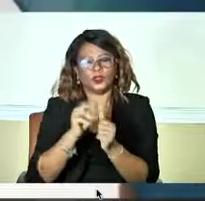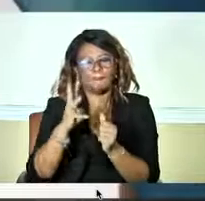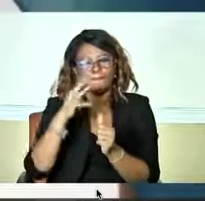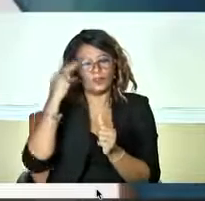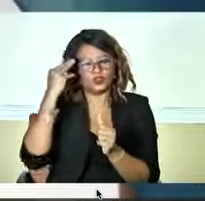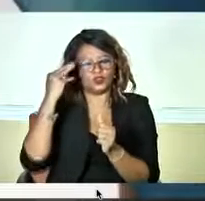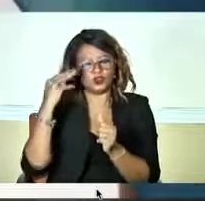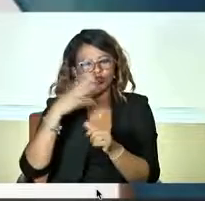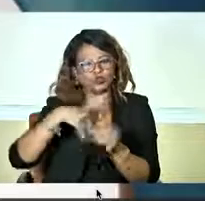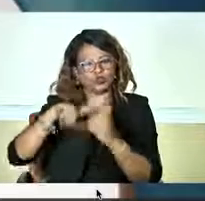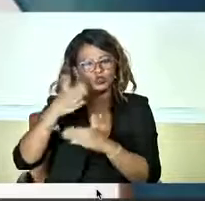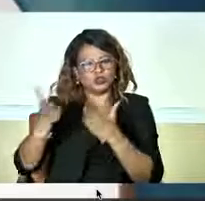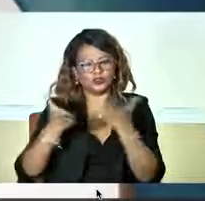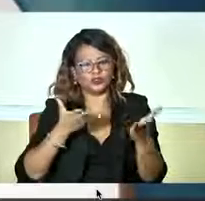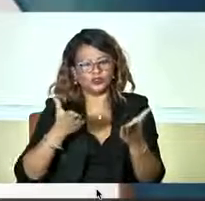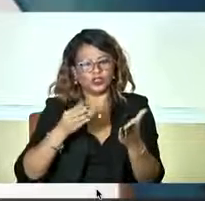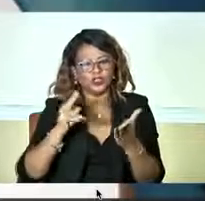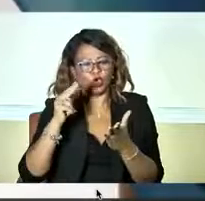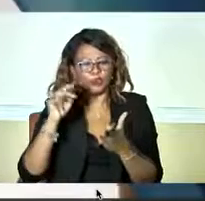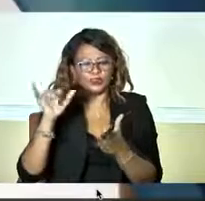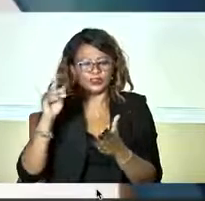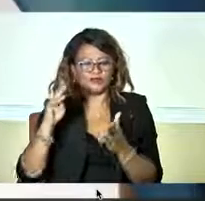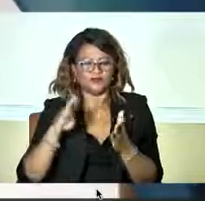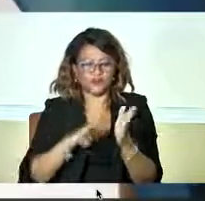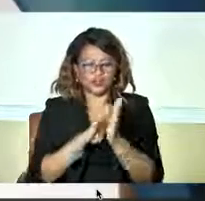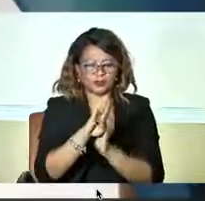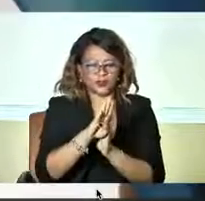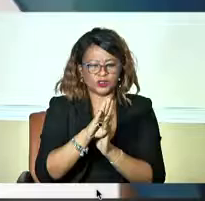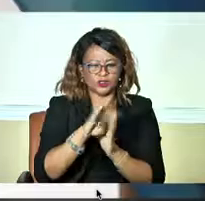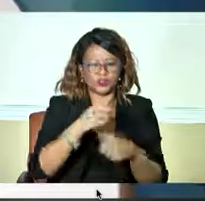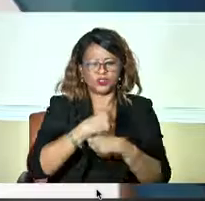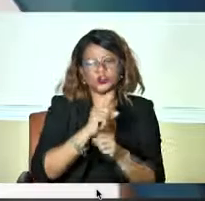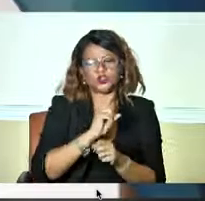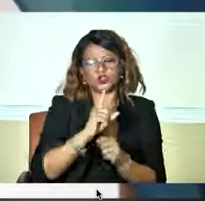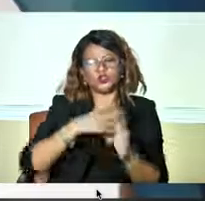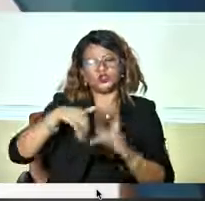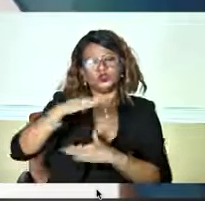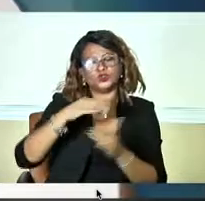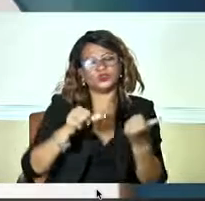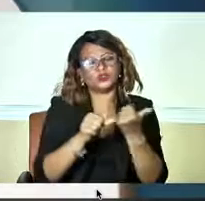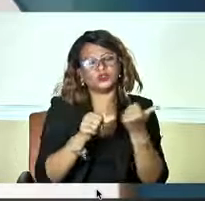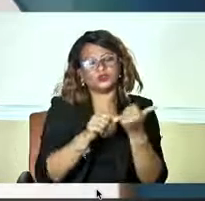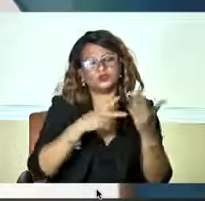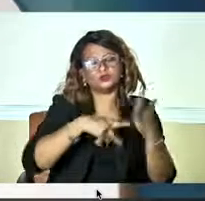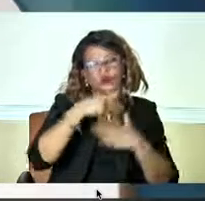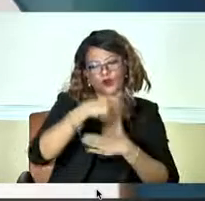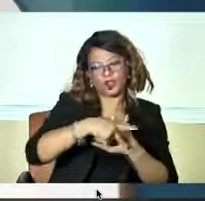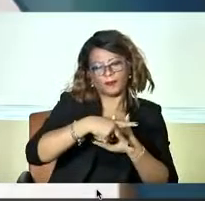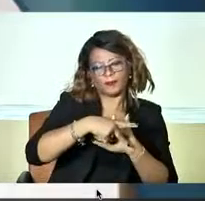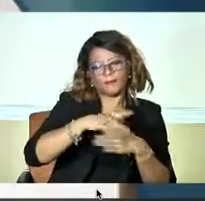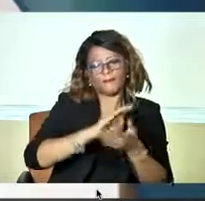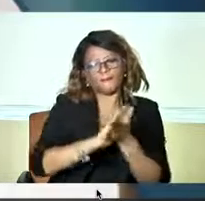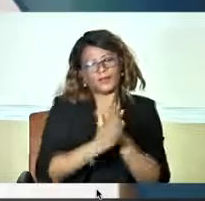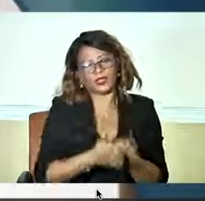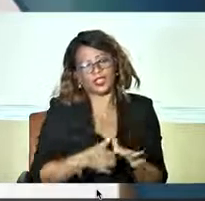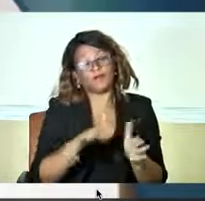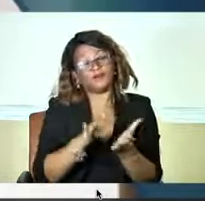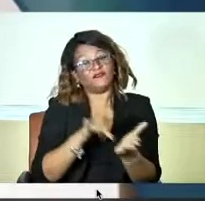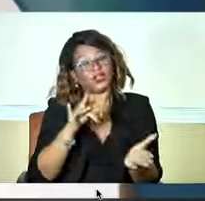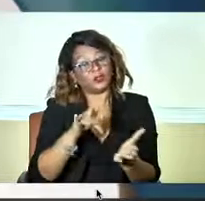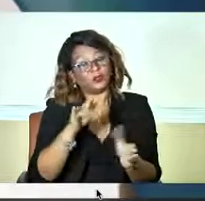Social Services and Urban Development to ensure that social assistance programs became